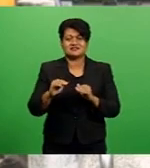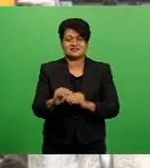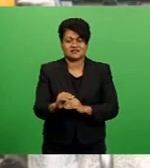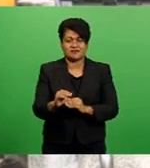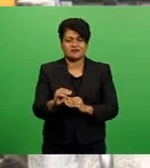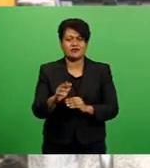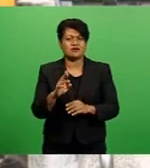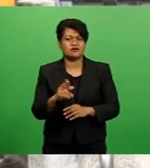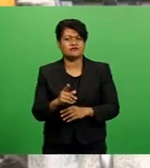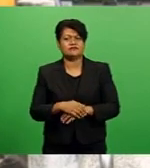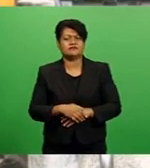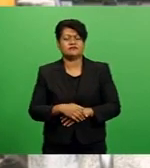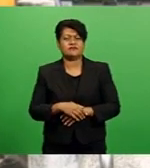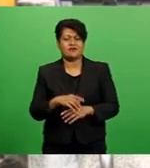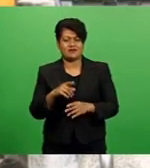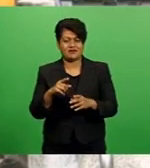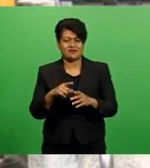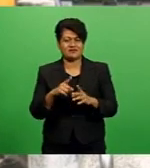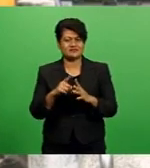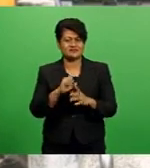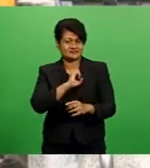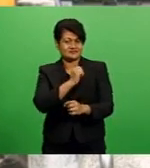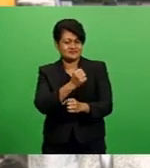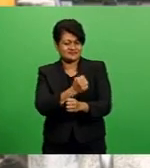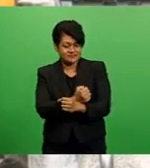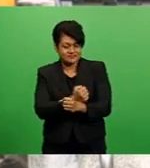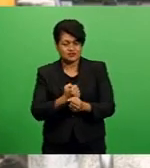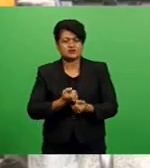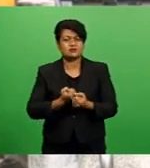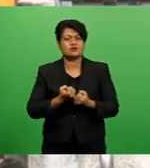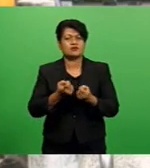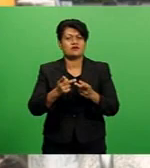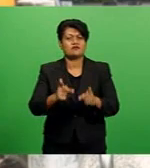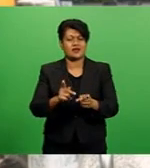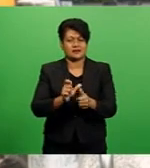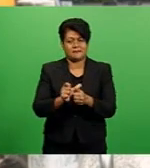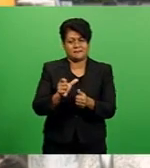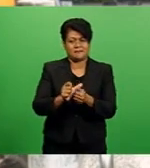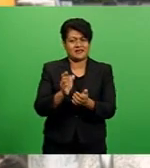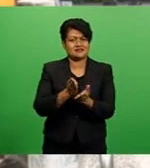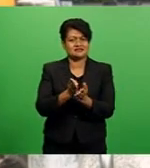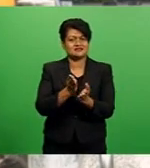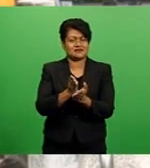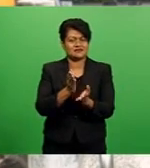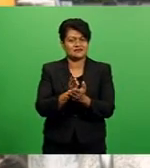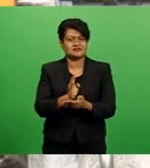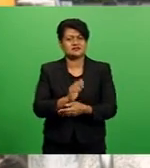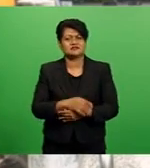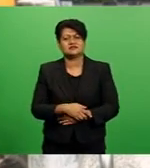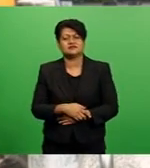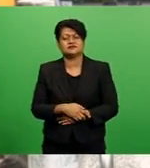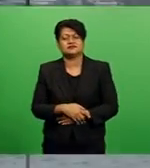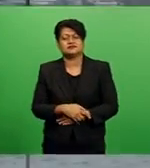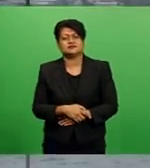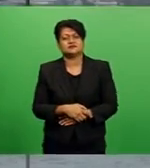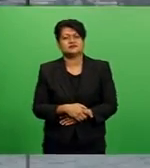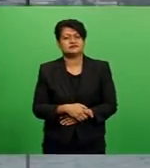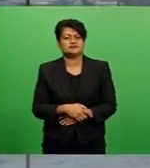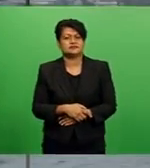for the Energy Fiji Limited to provide better service delivery to its customers. Kelly Vadala, FBC